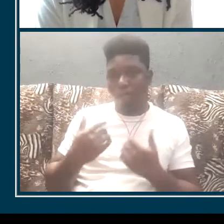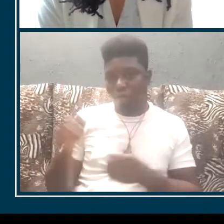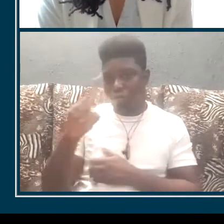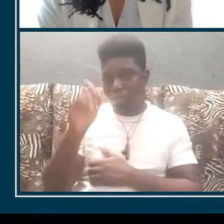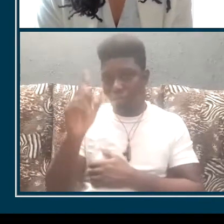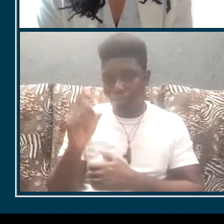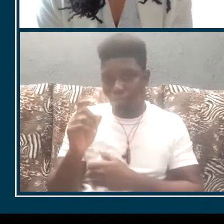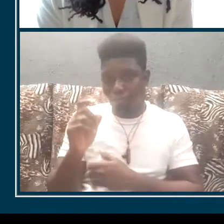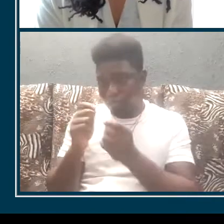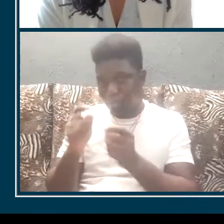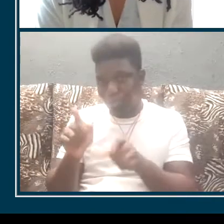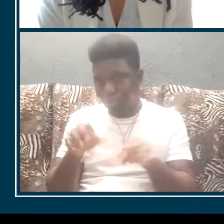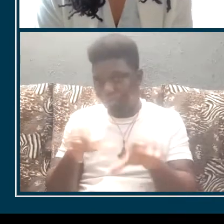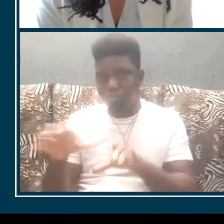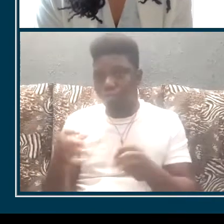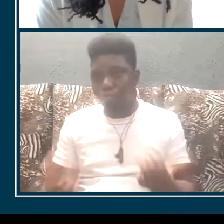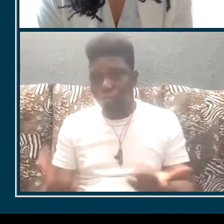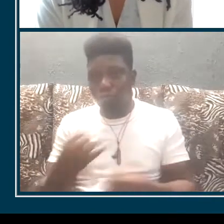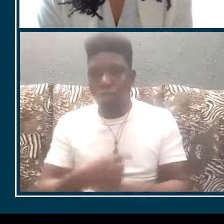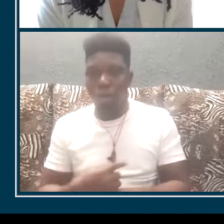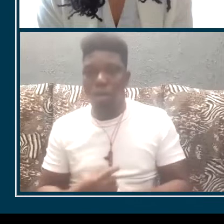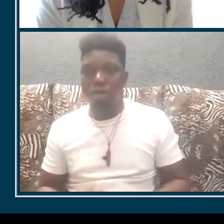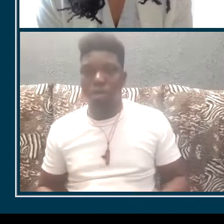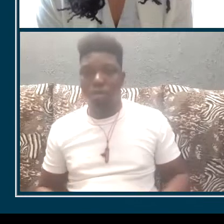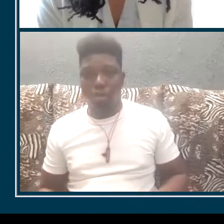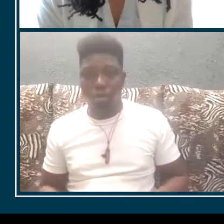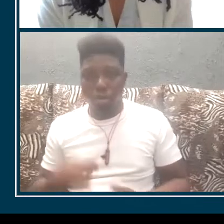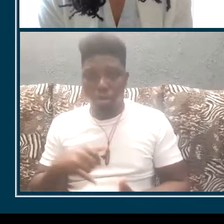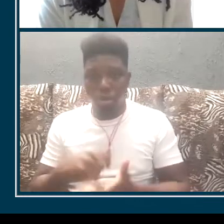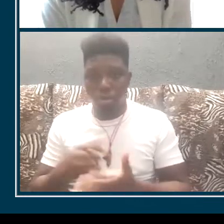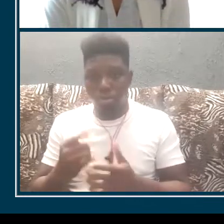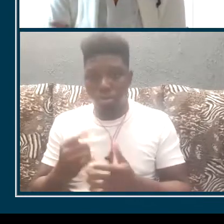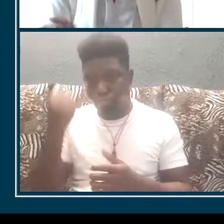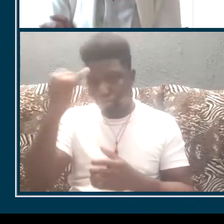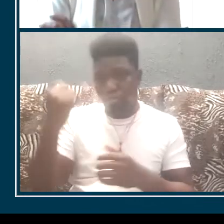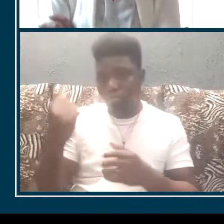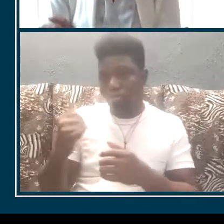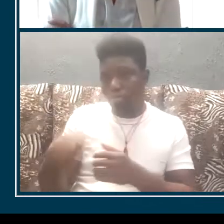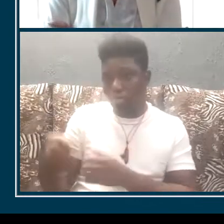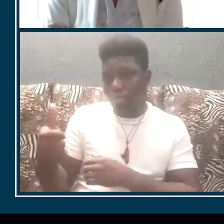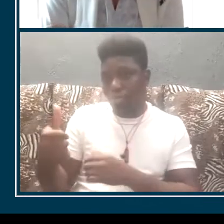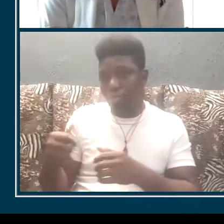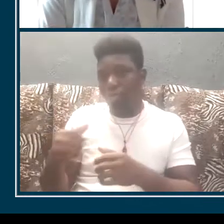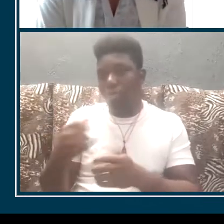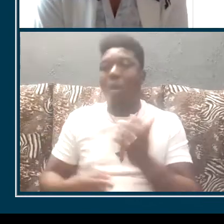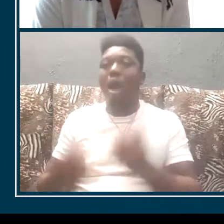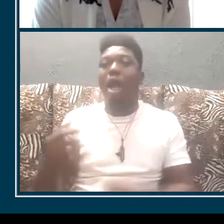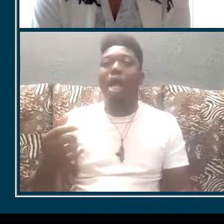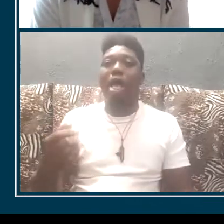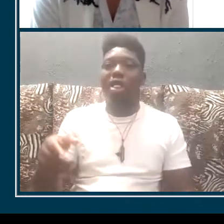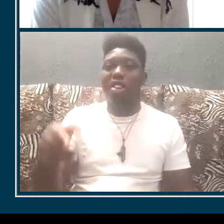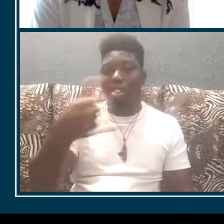than making assumptions about who somebody is or what they need. Yes. Can you expand on that, Scott? I